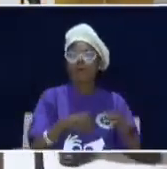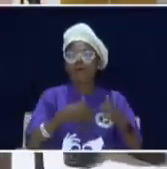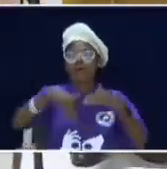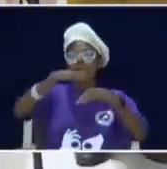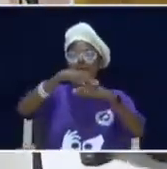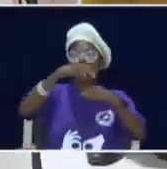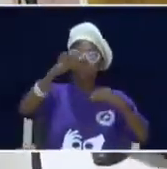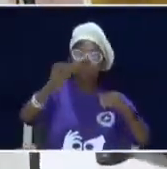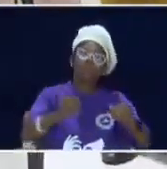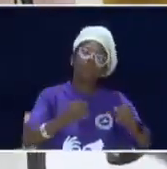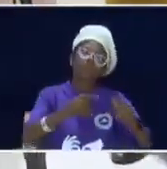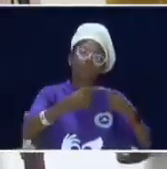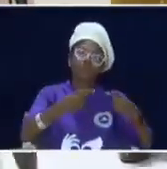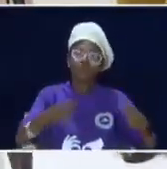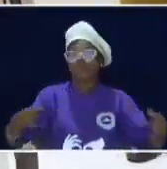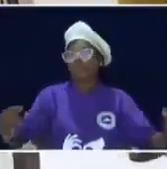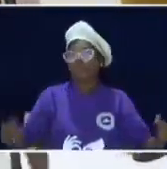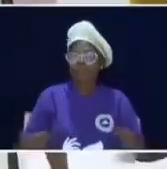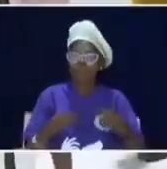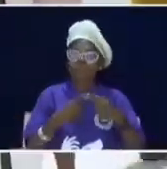above my enemy.